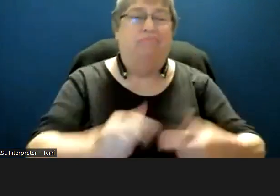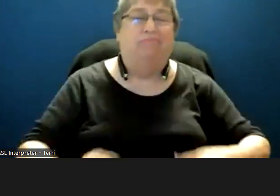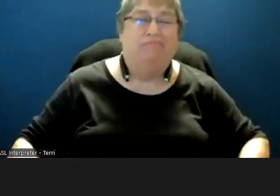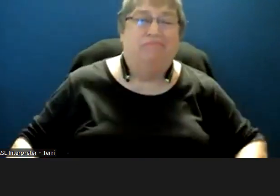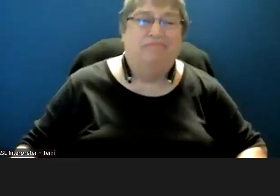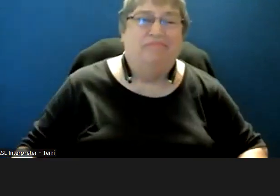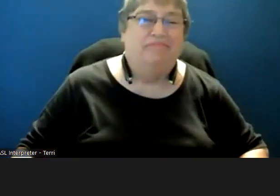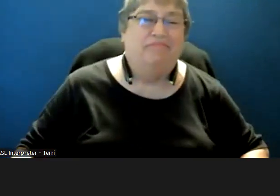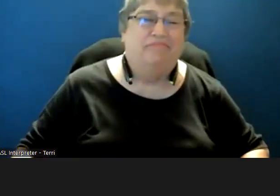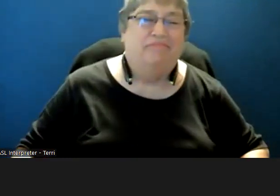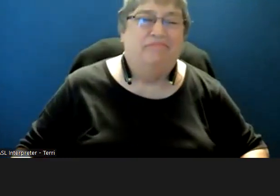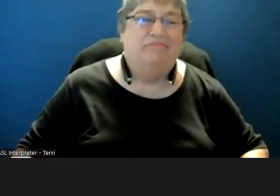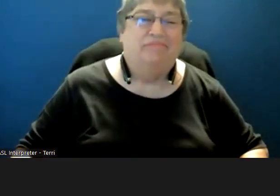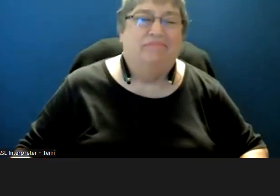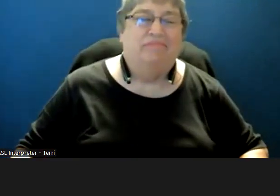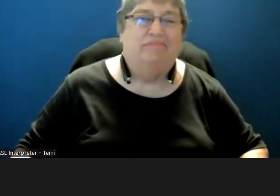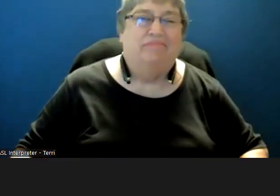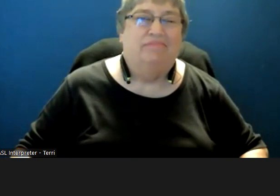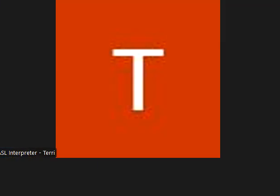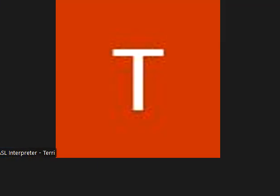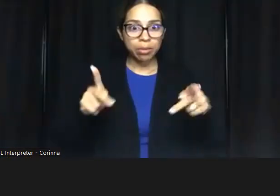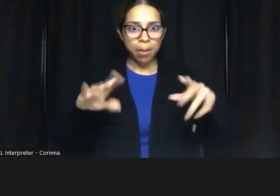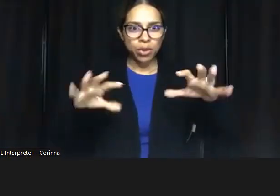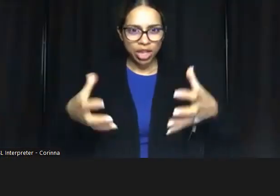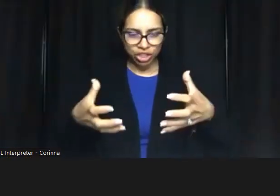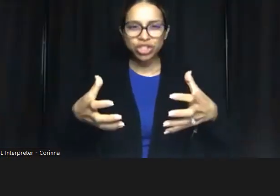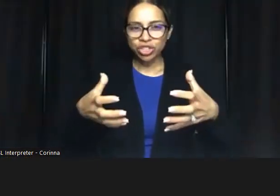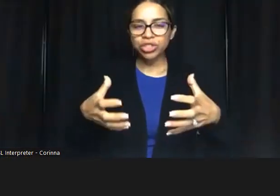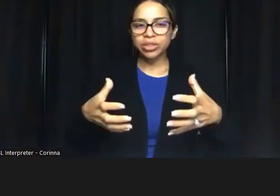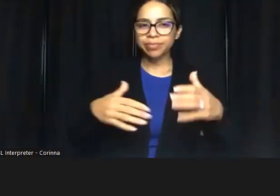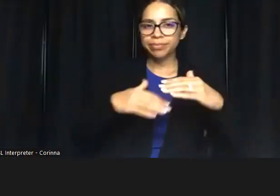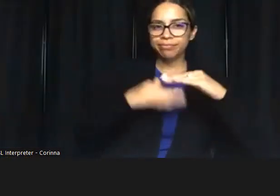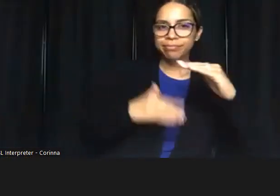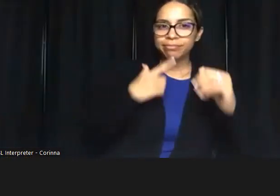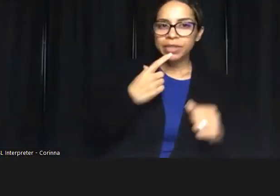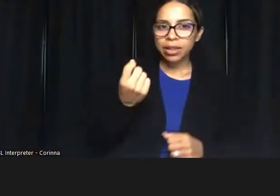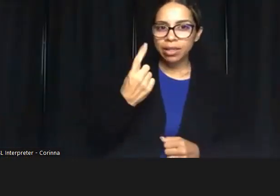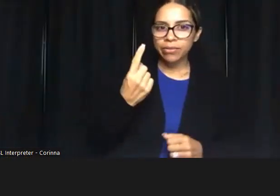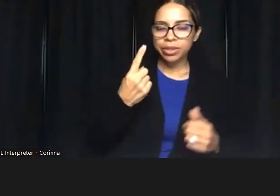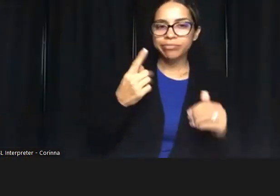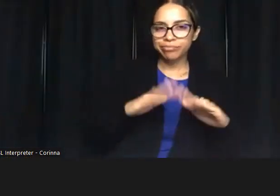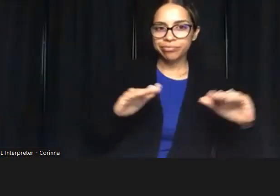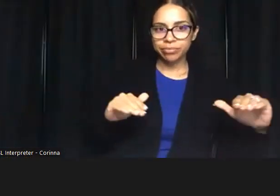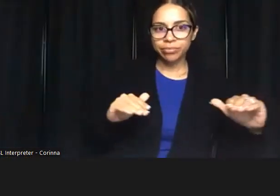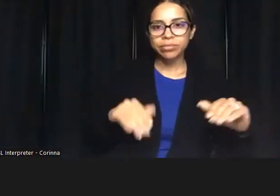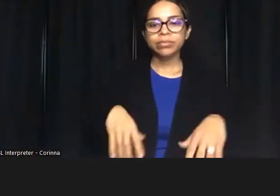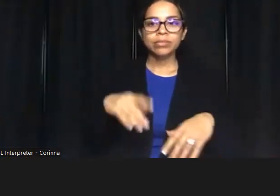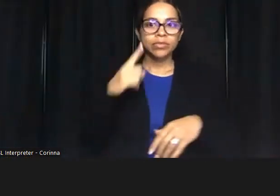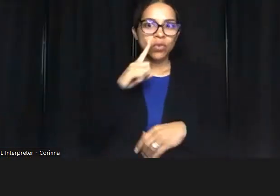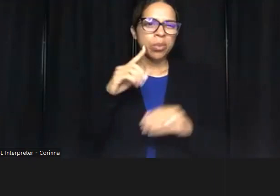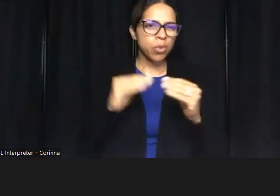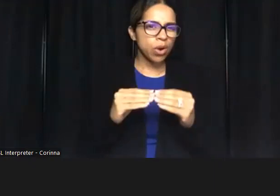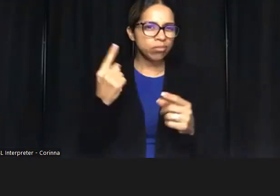that we've talked through is our pediatric members, 11 and under, especially related to more routine